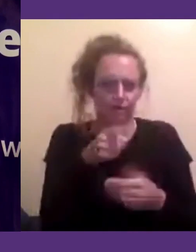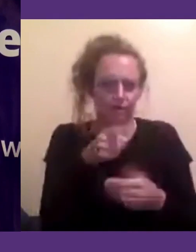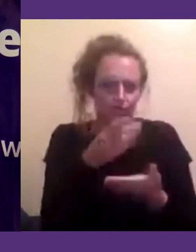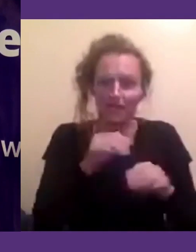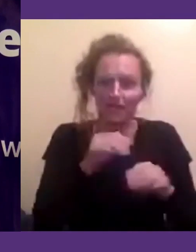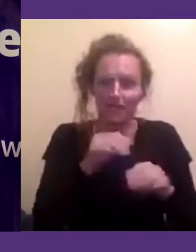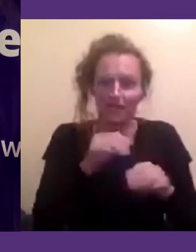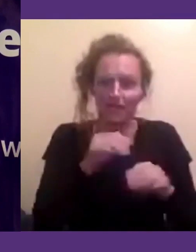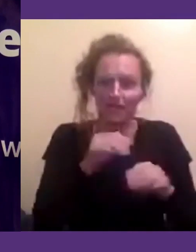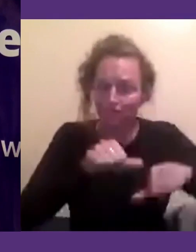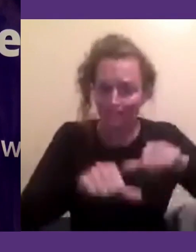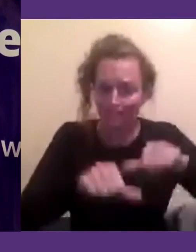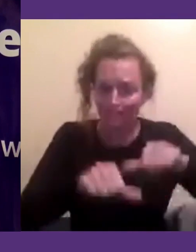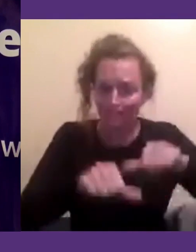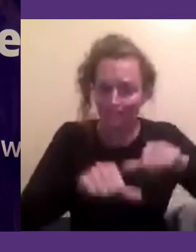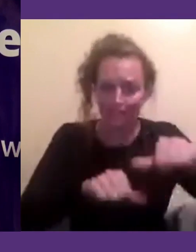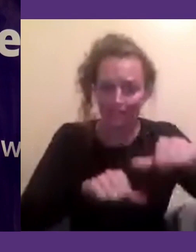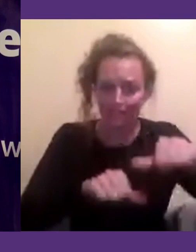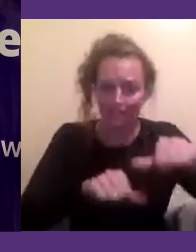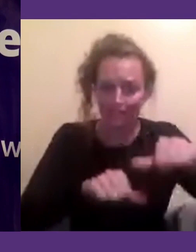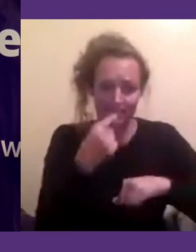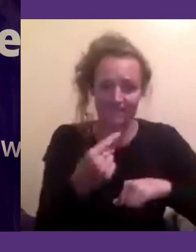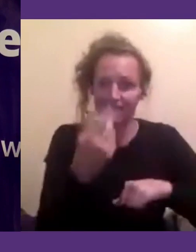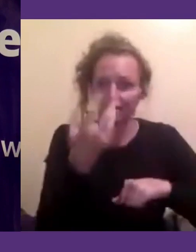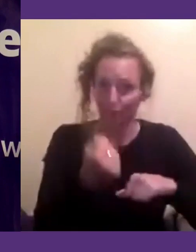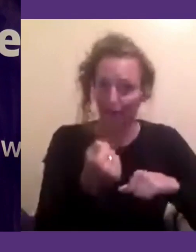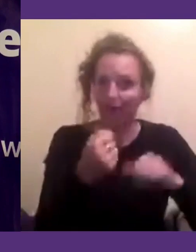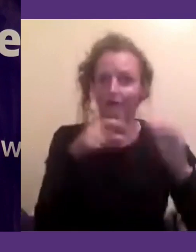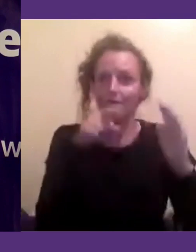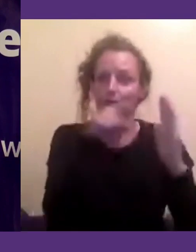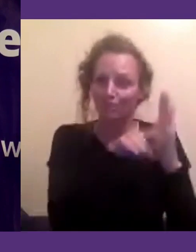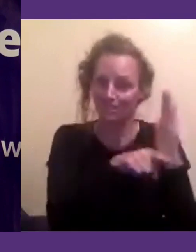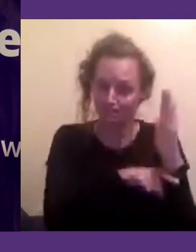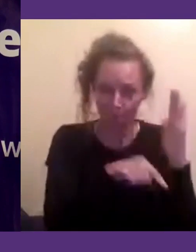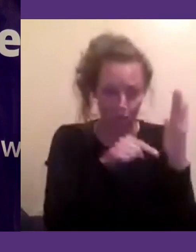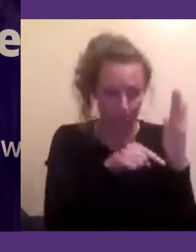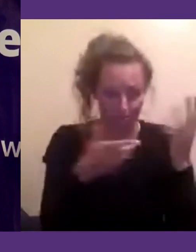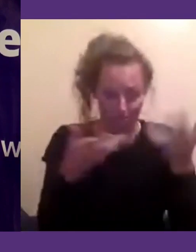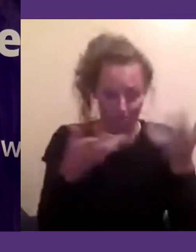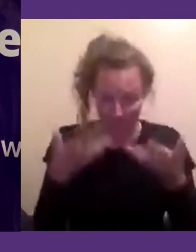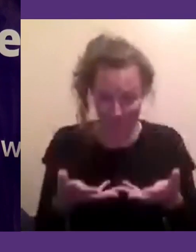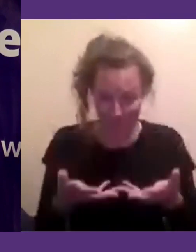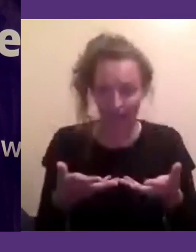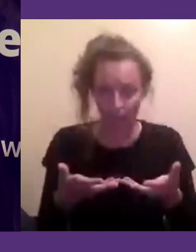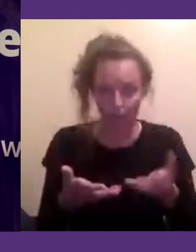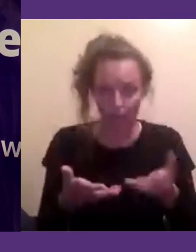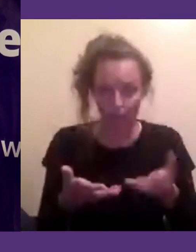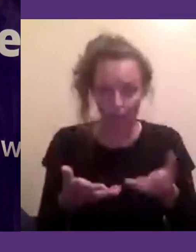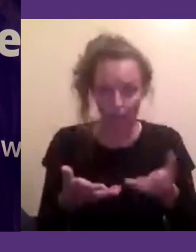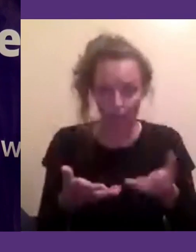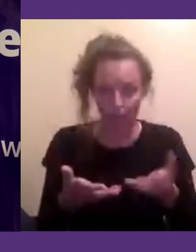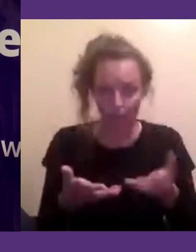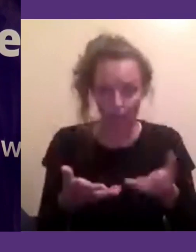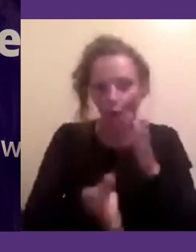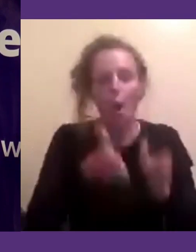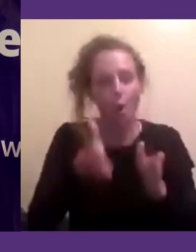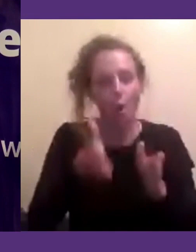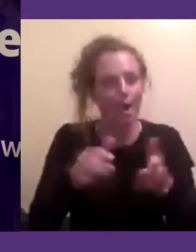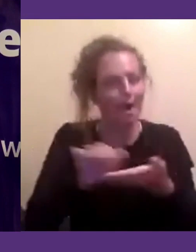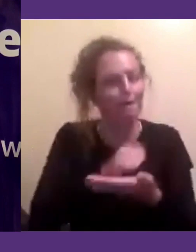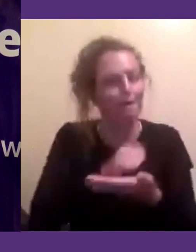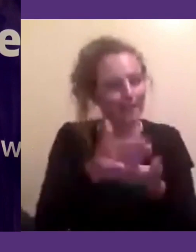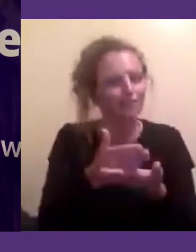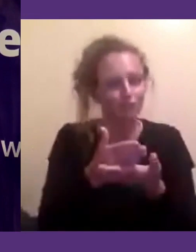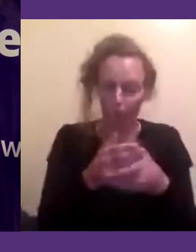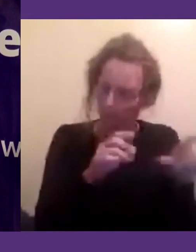and now go and apply them in a number of different places. And I think that's a really powerful way for Channel 4 as a broadcaster to change the way that it portrays